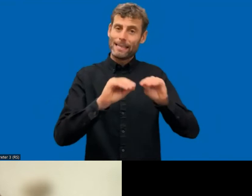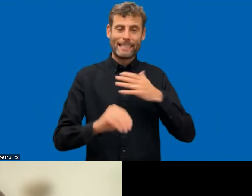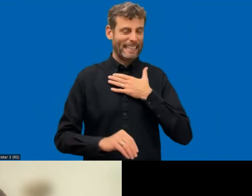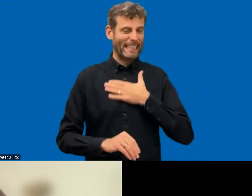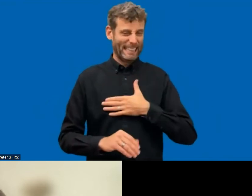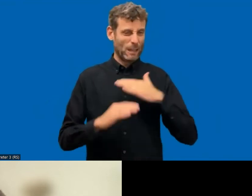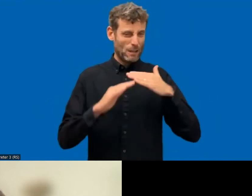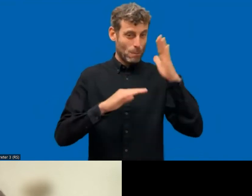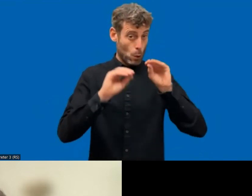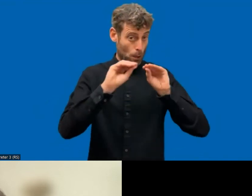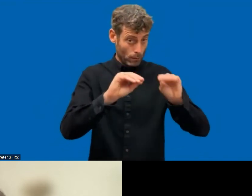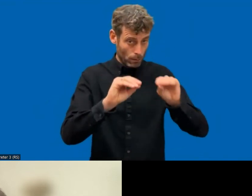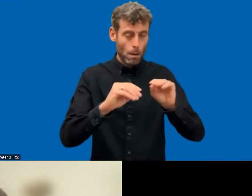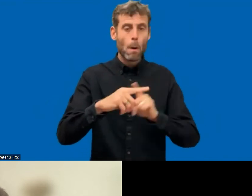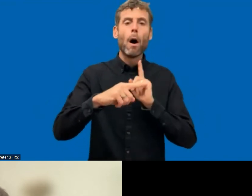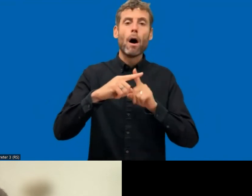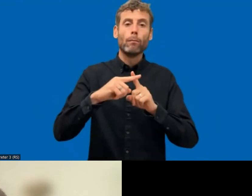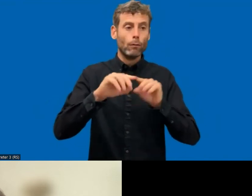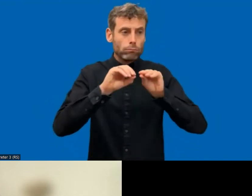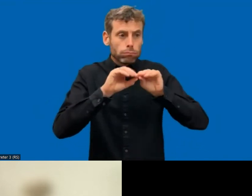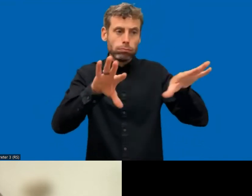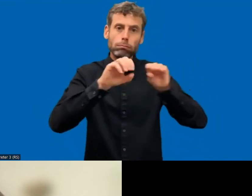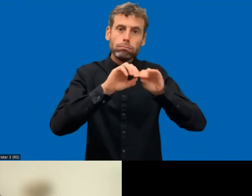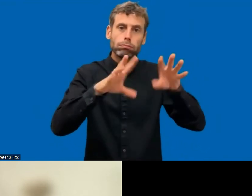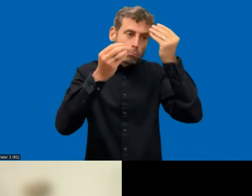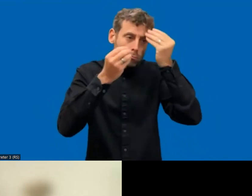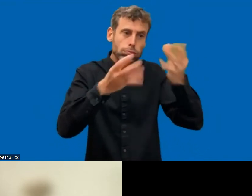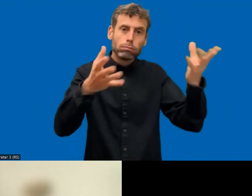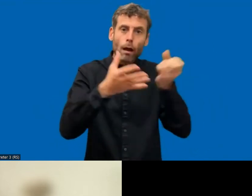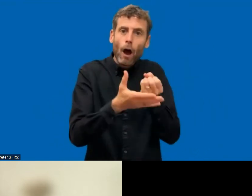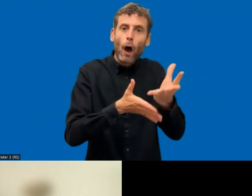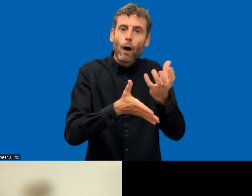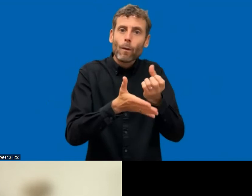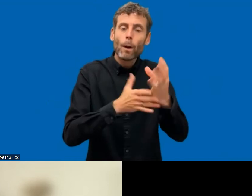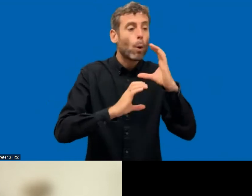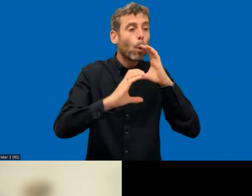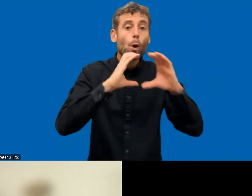and communication than changing the content of the standard itself.